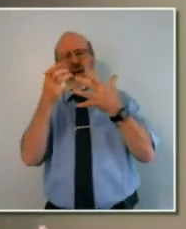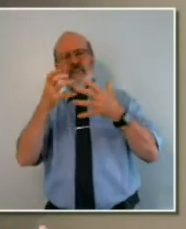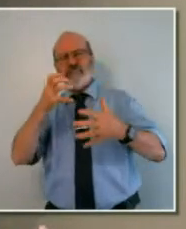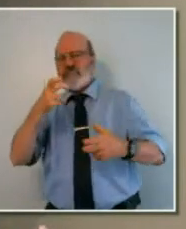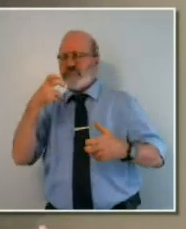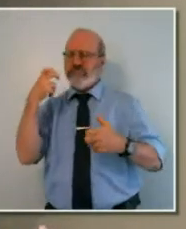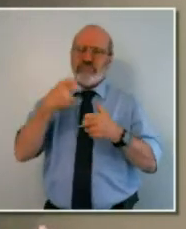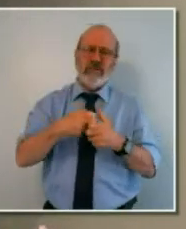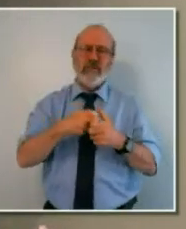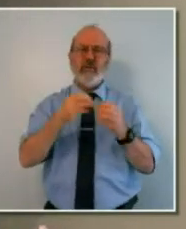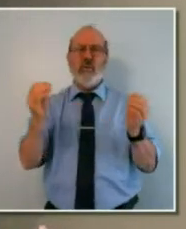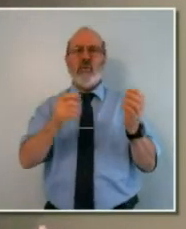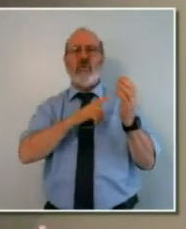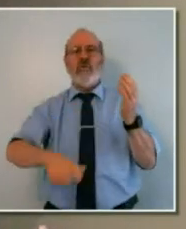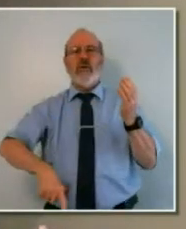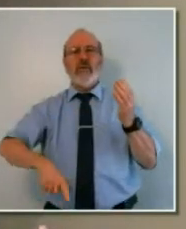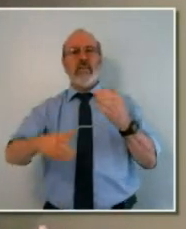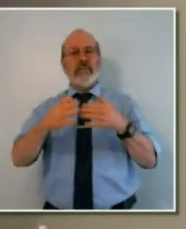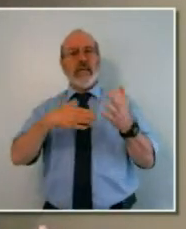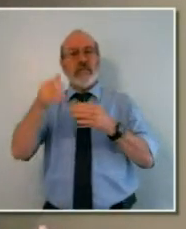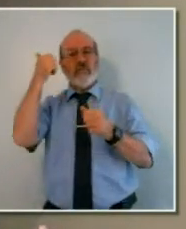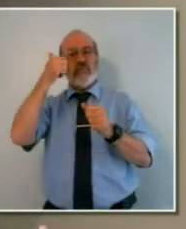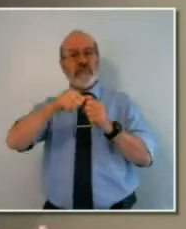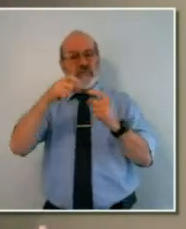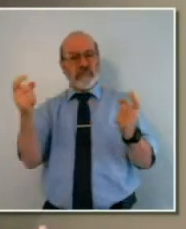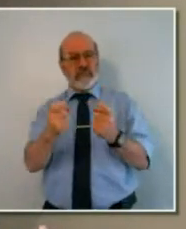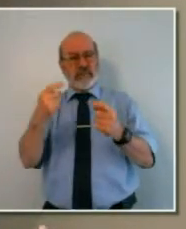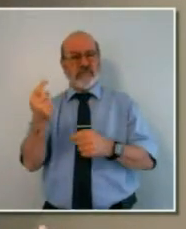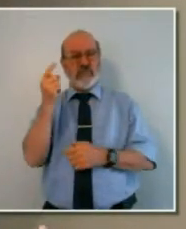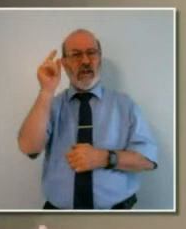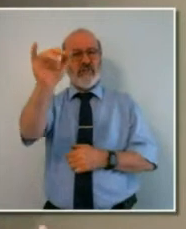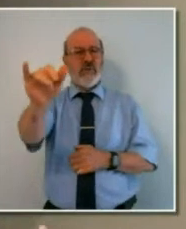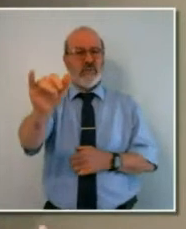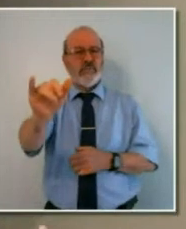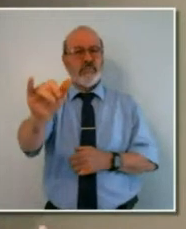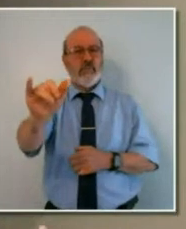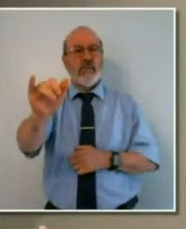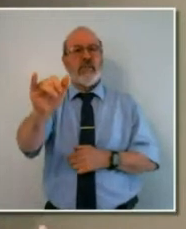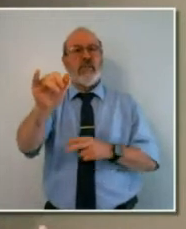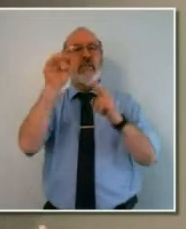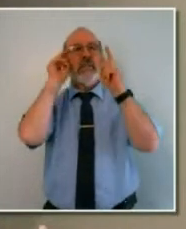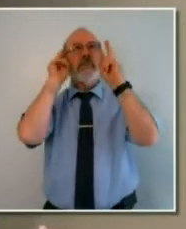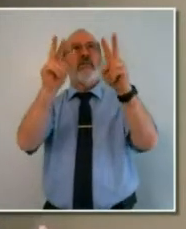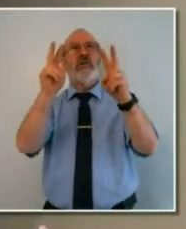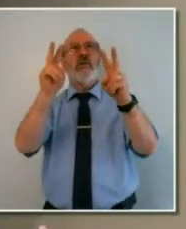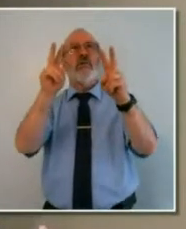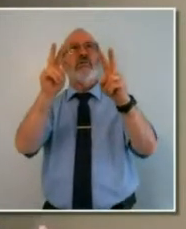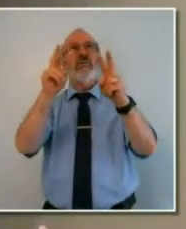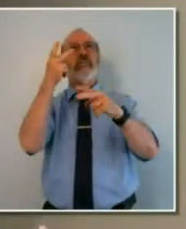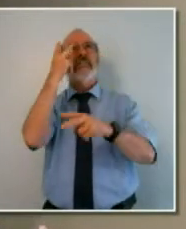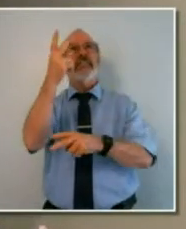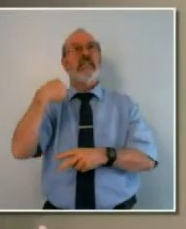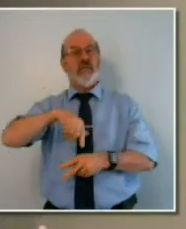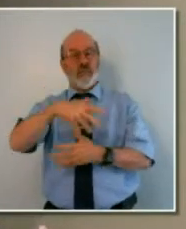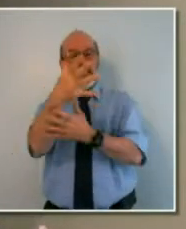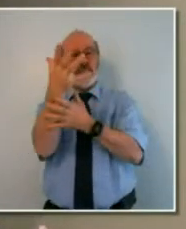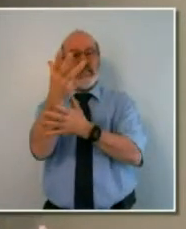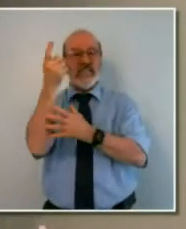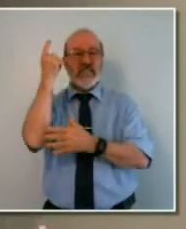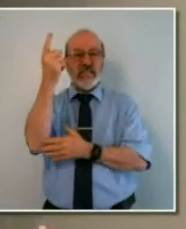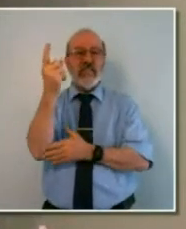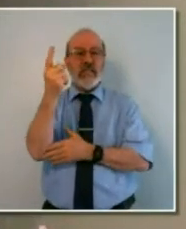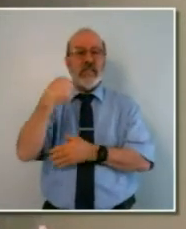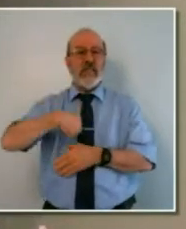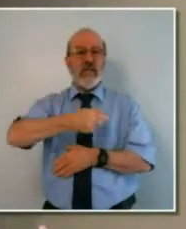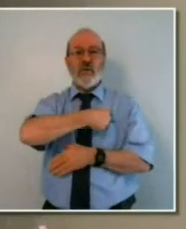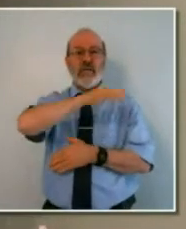Lord, neither remember iniquity forever. Behold, see, we beseech thee, we are all